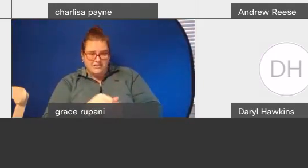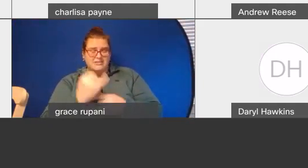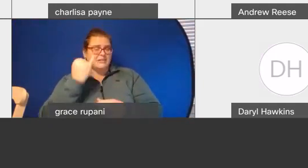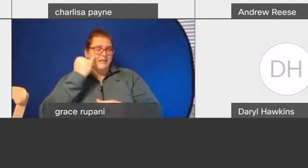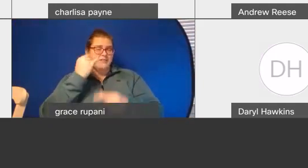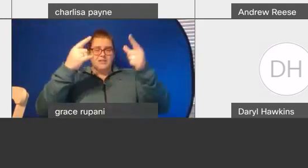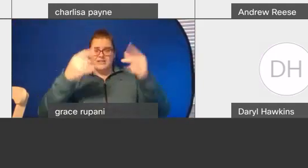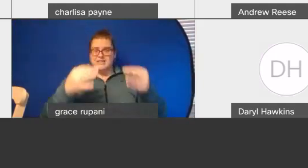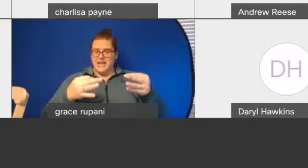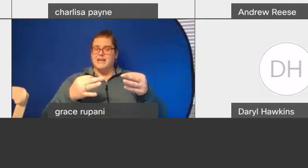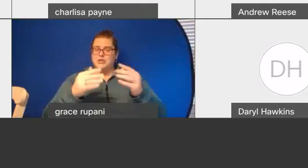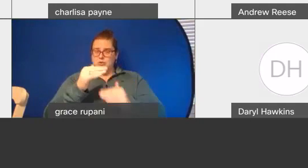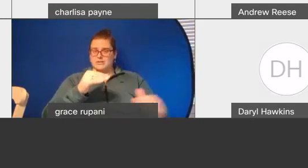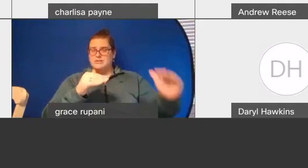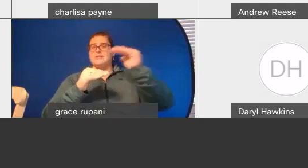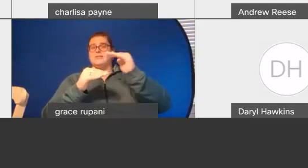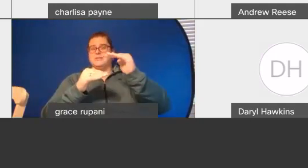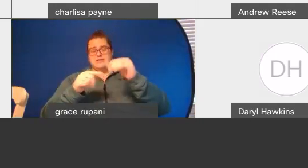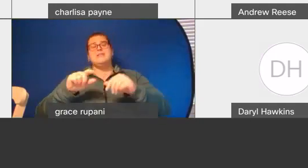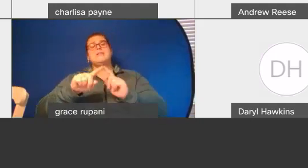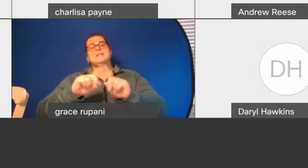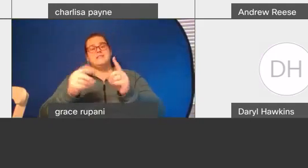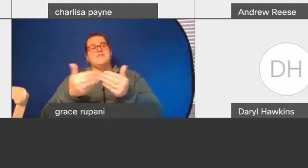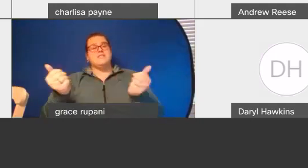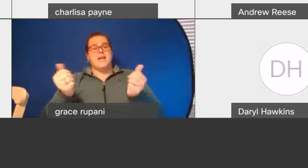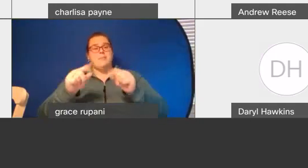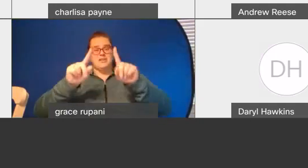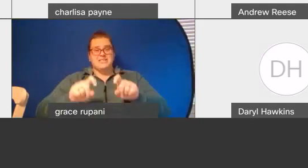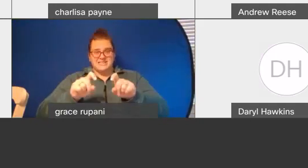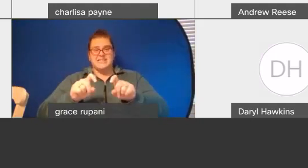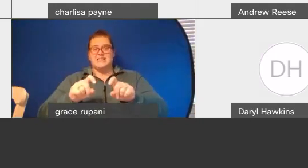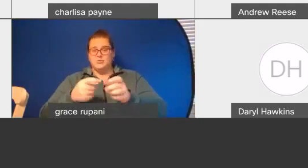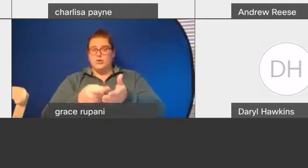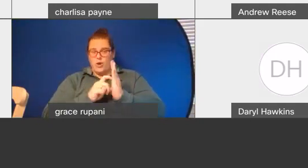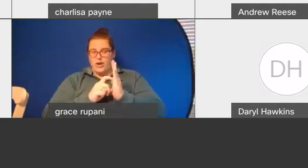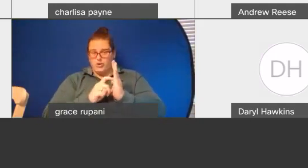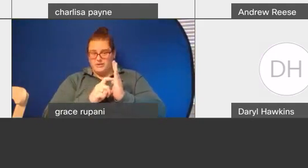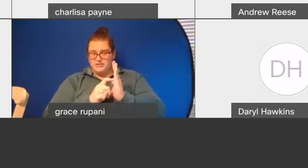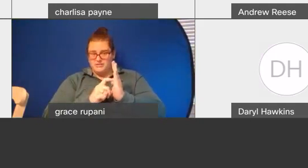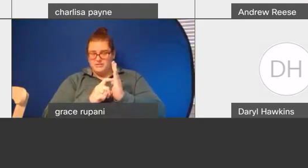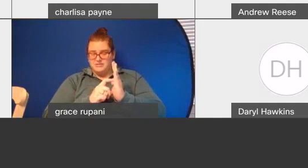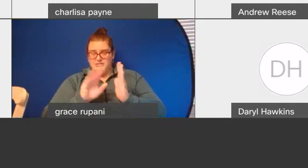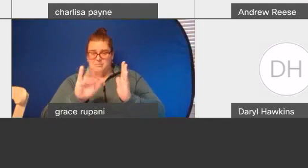not required by DC Health, but is going to be required by the provider.